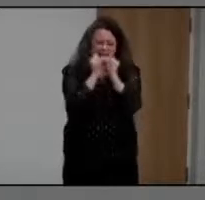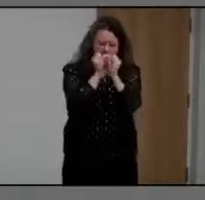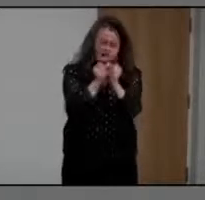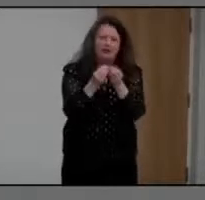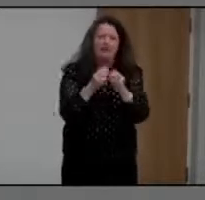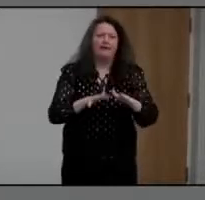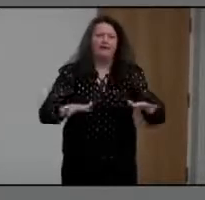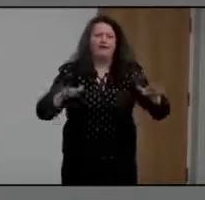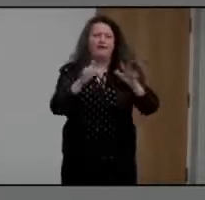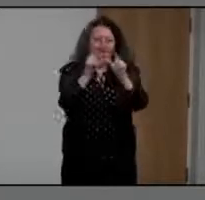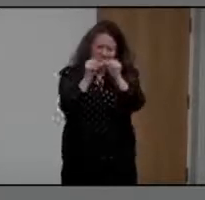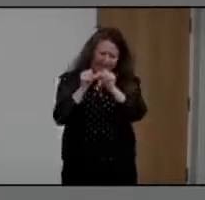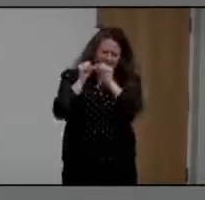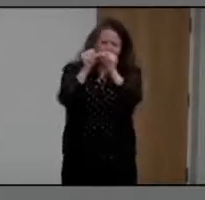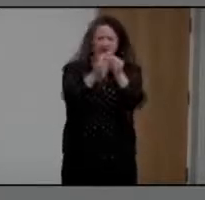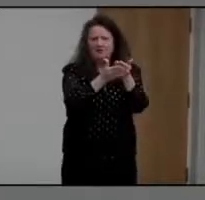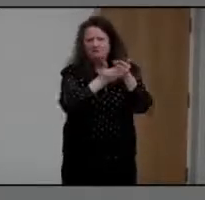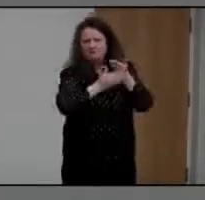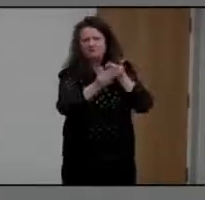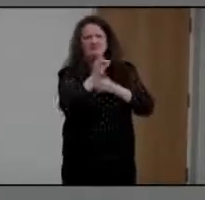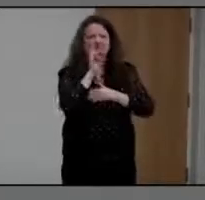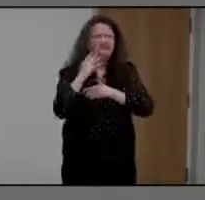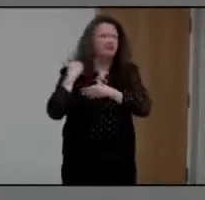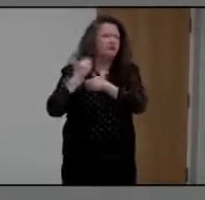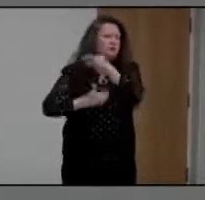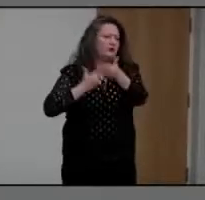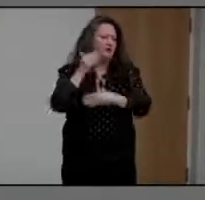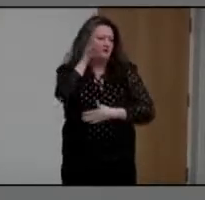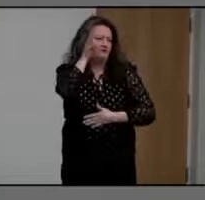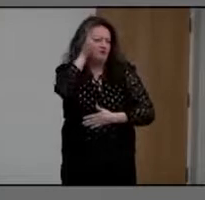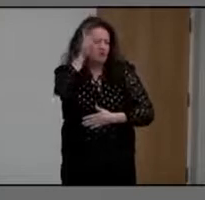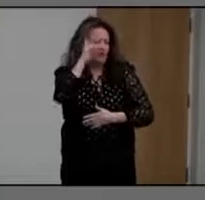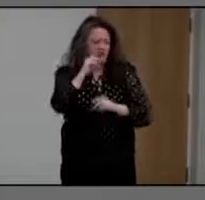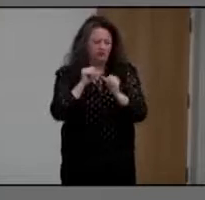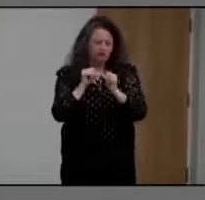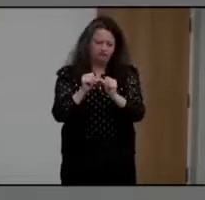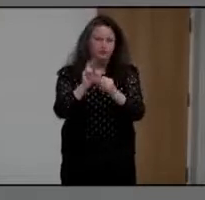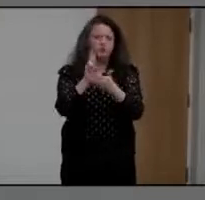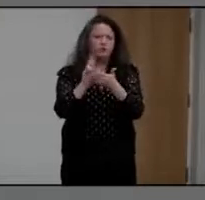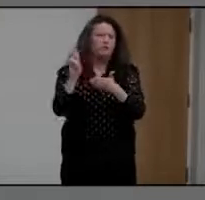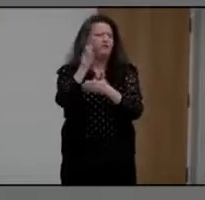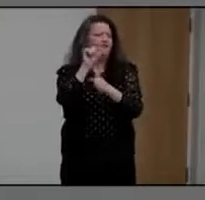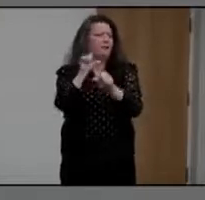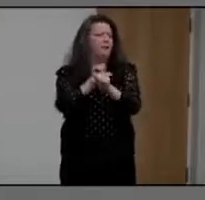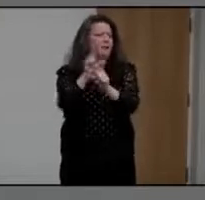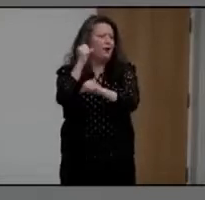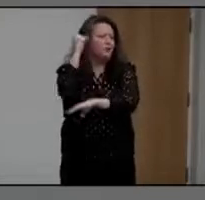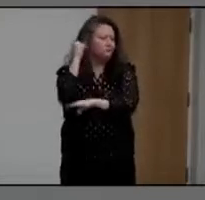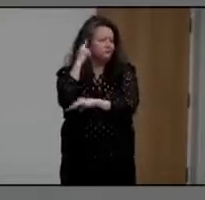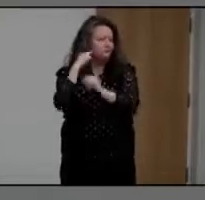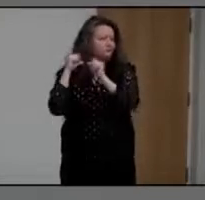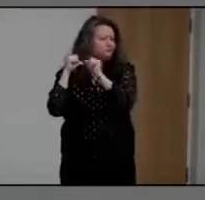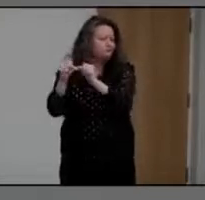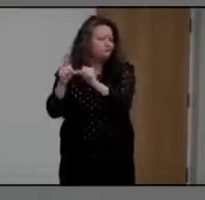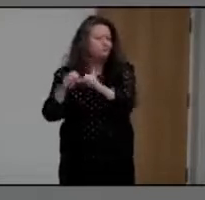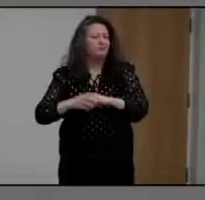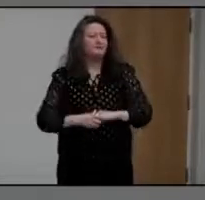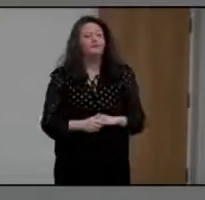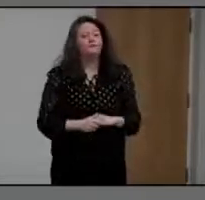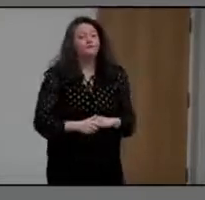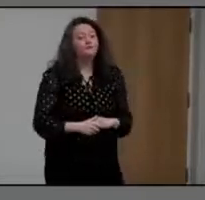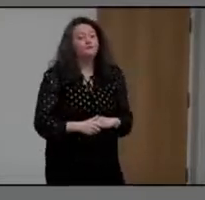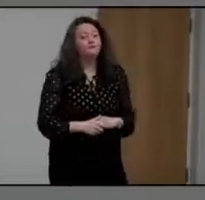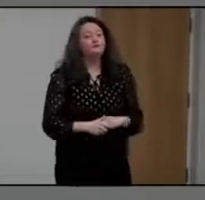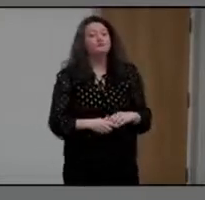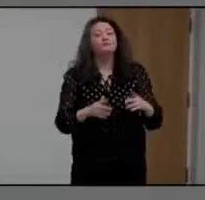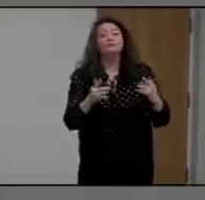tomorrow. On behalf of my colleagues on the University of Alberta Senate, some of them are here tonight, I'd like to welcome